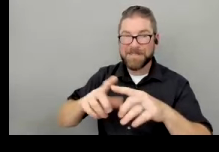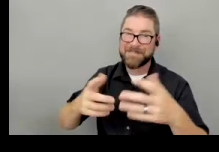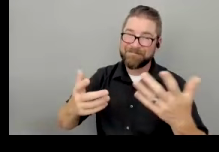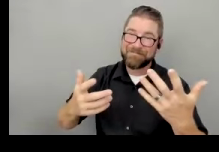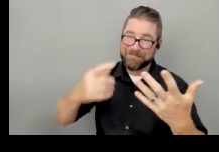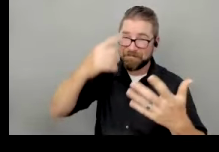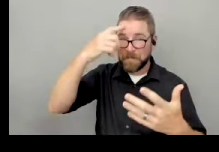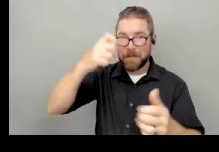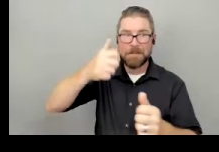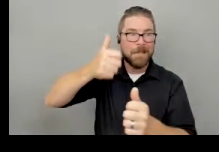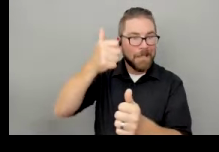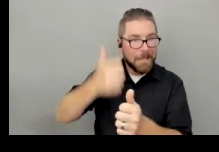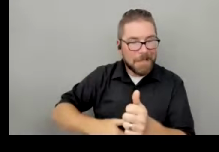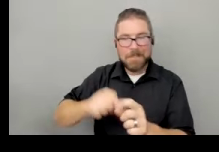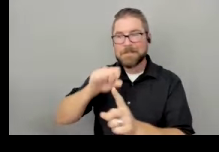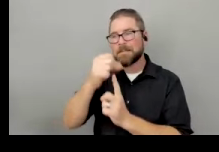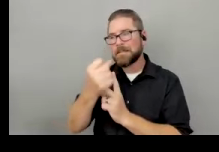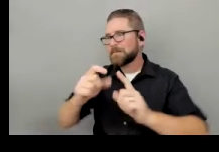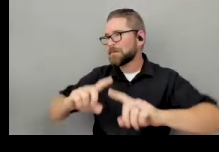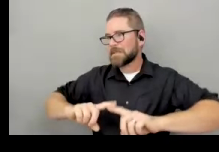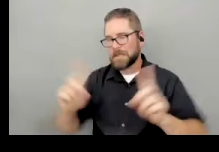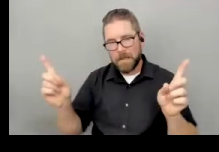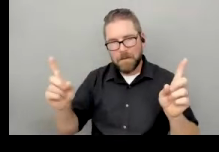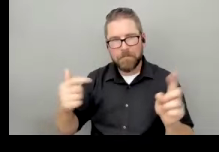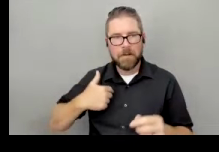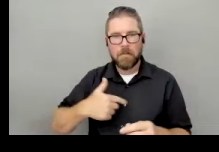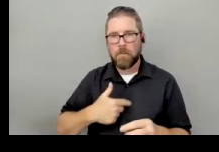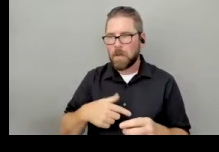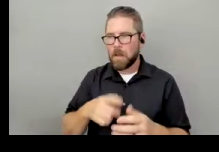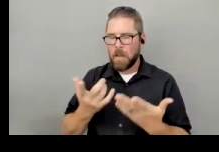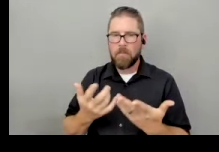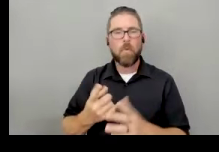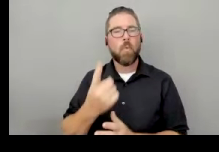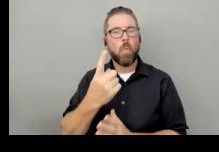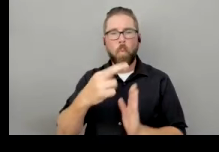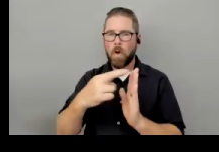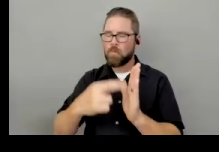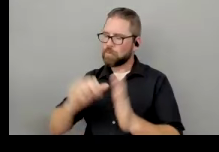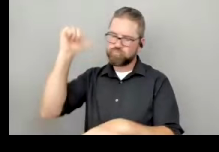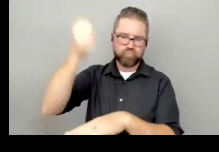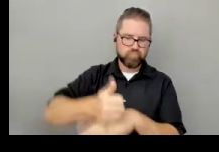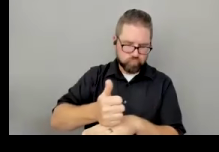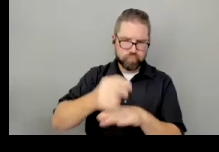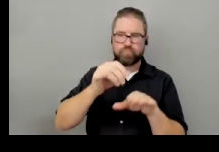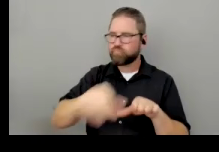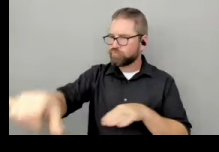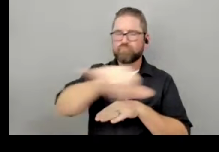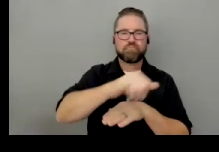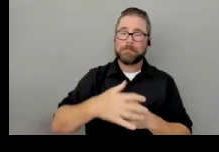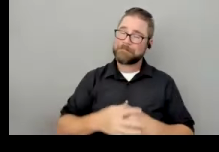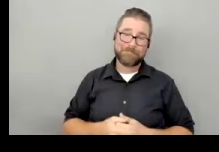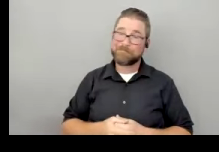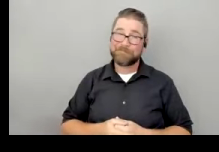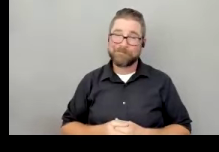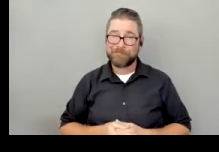cutter ways to deal with each situation that occurs. So I